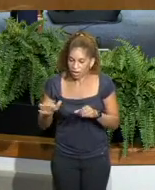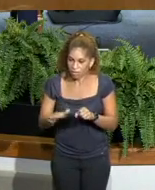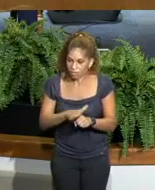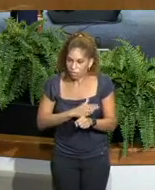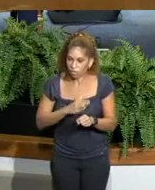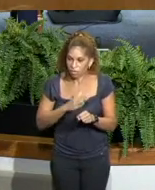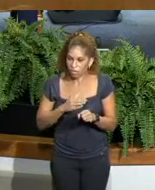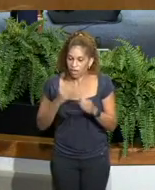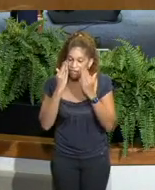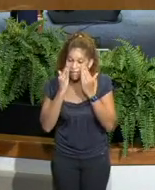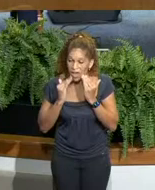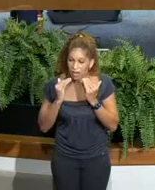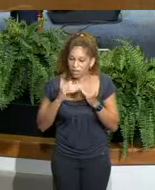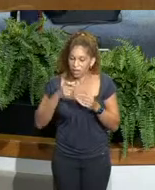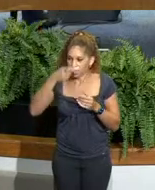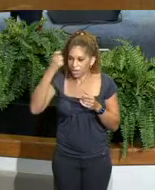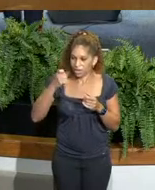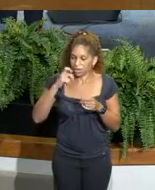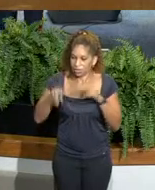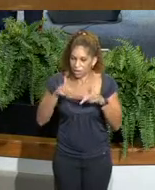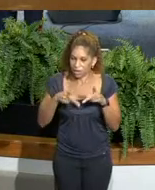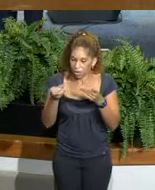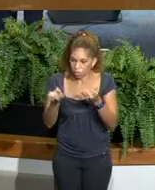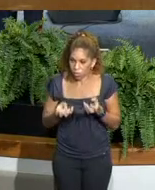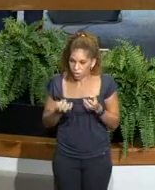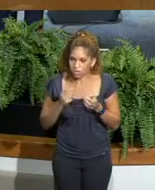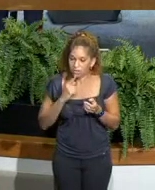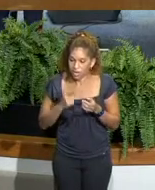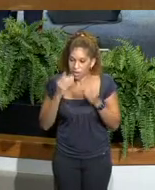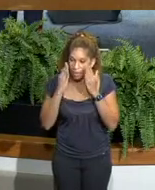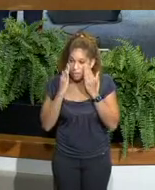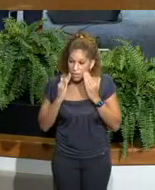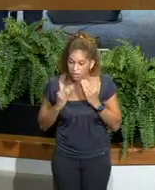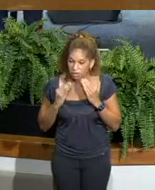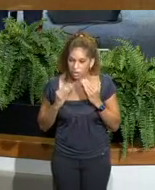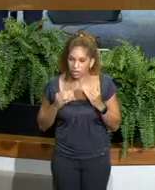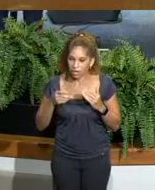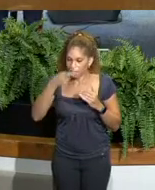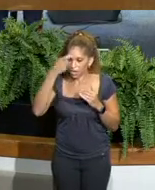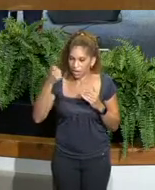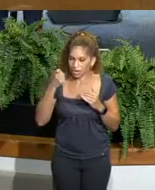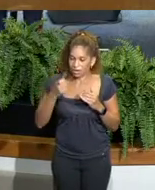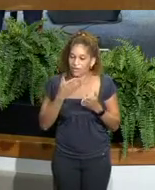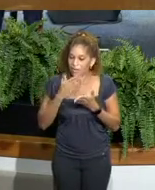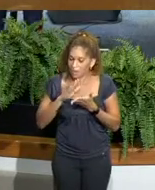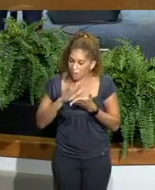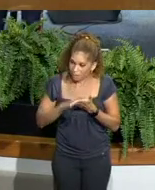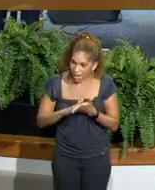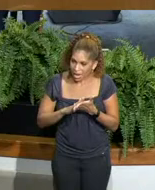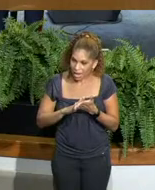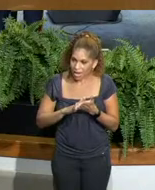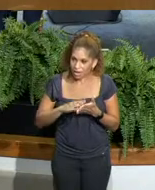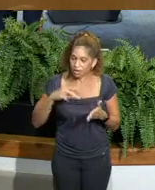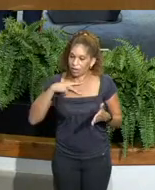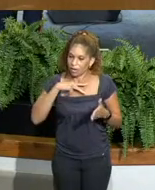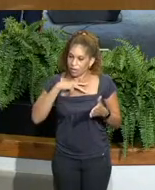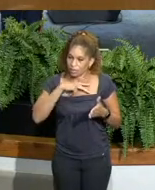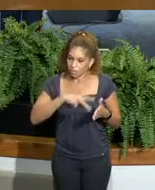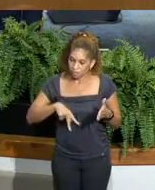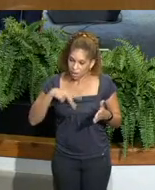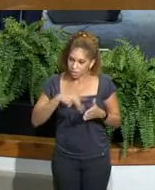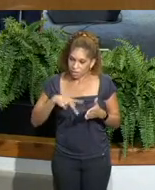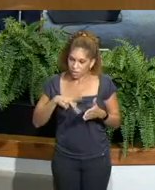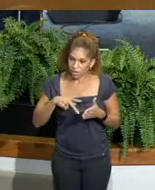because the people want to be in misery. The porch is full of misery because of the bad public policy of those who sit in office.